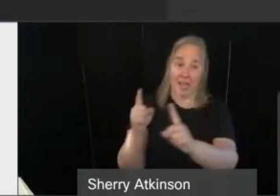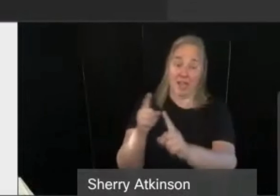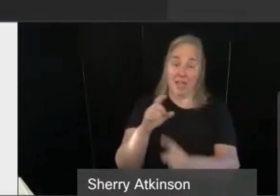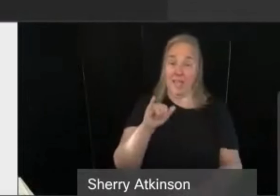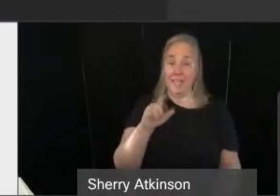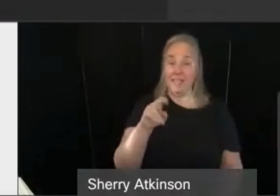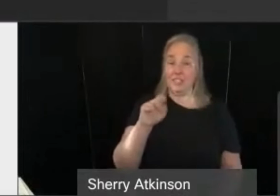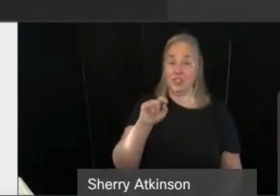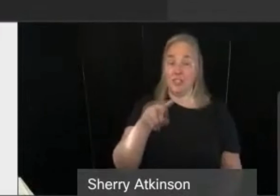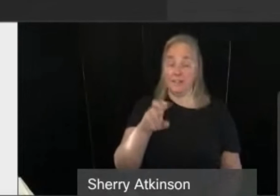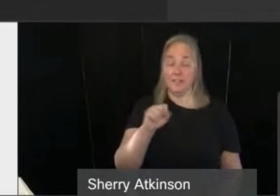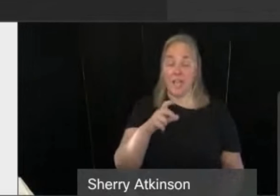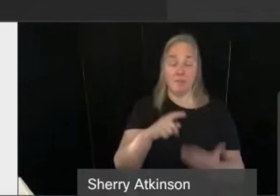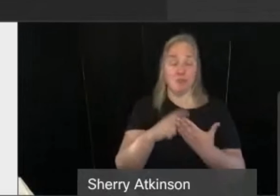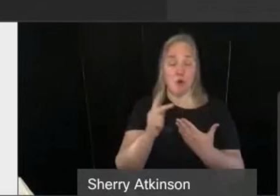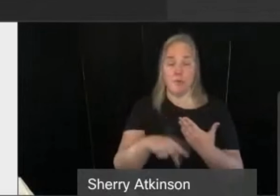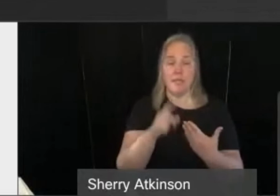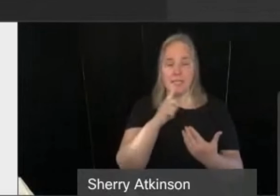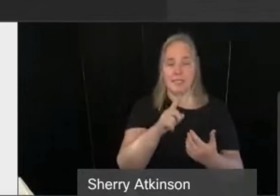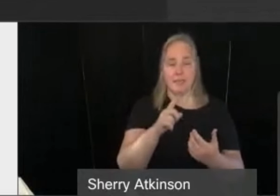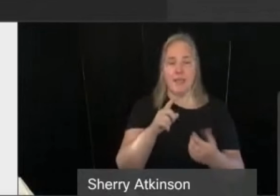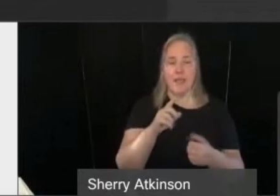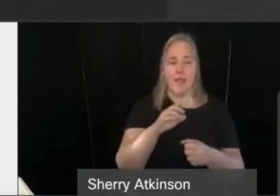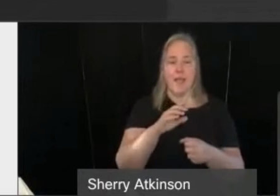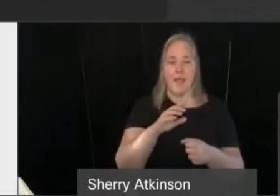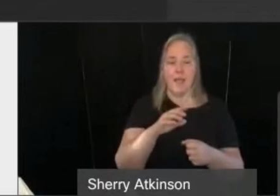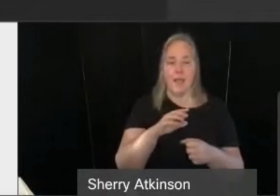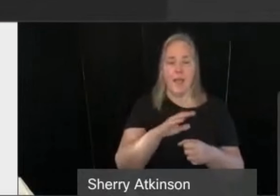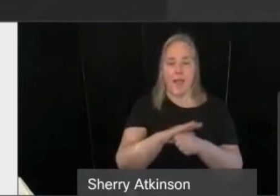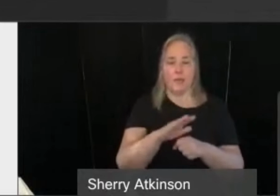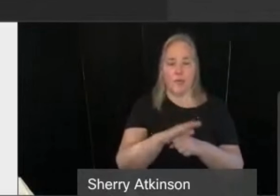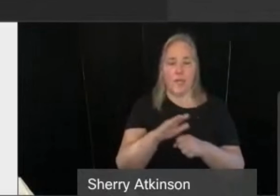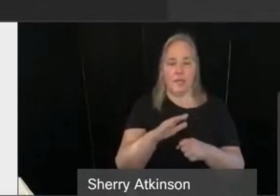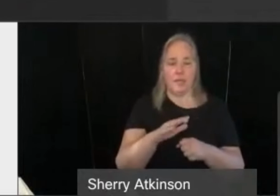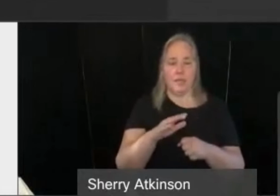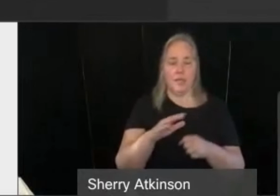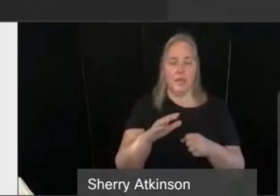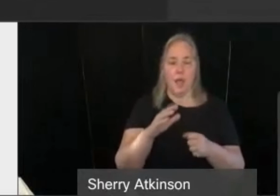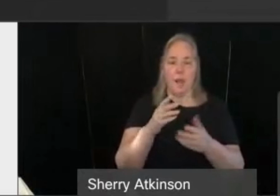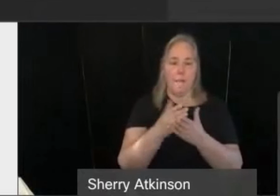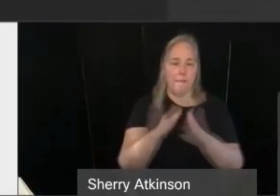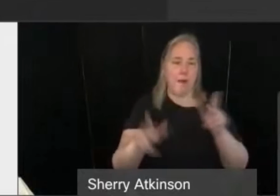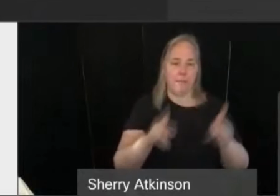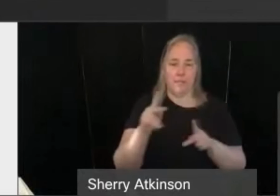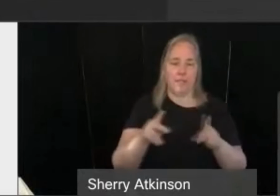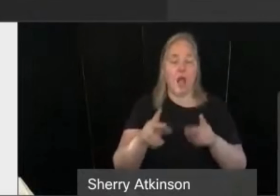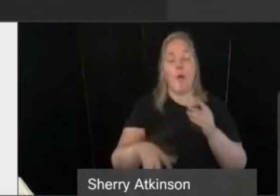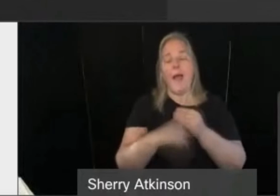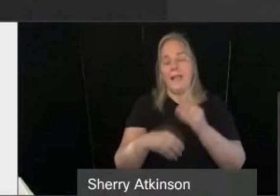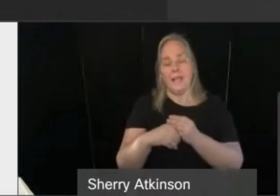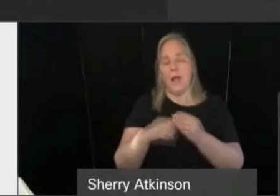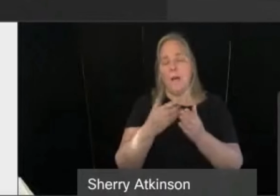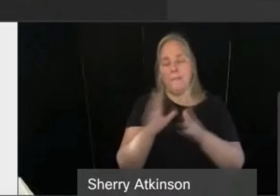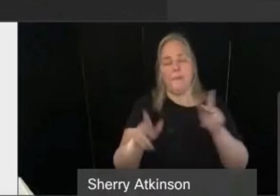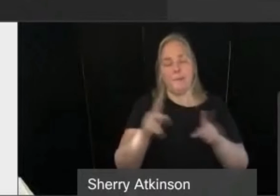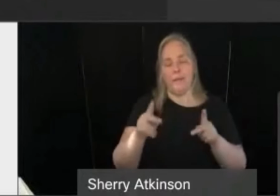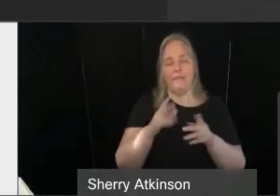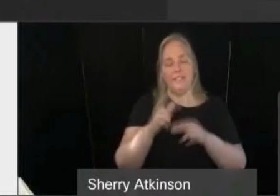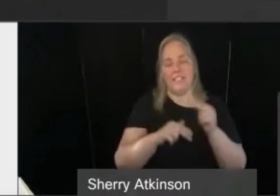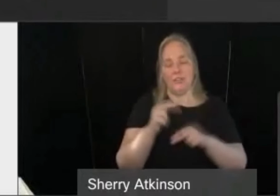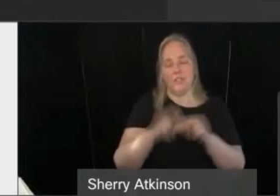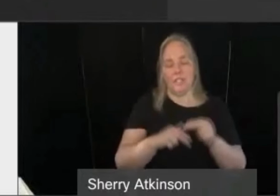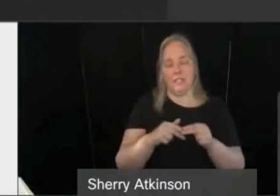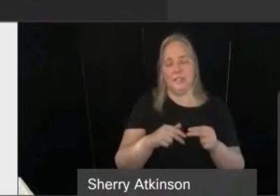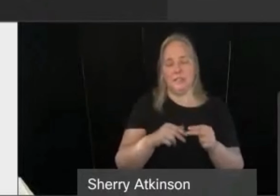the Adequate Public Facilities Ordinance. It is impacting the development of new units and therefore